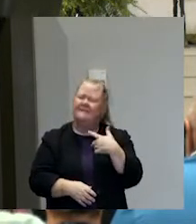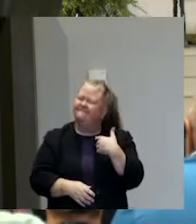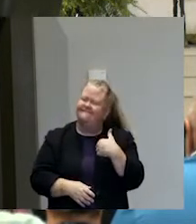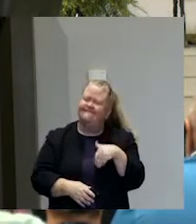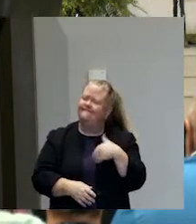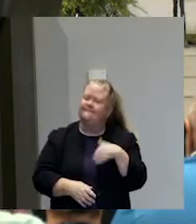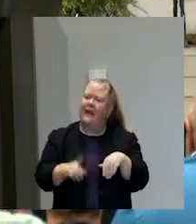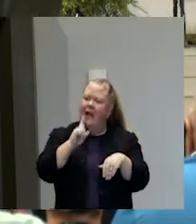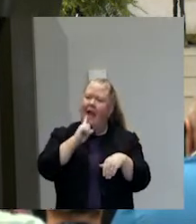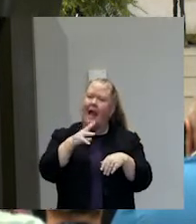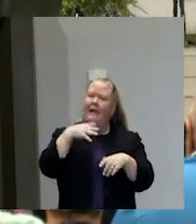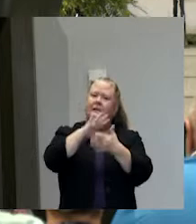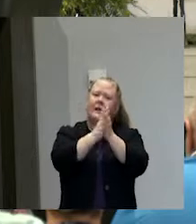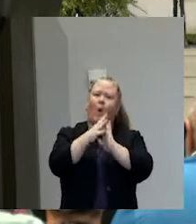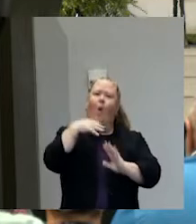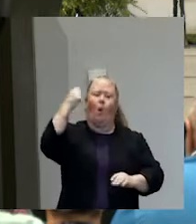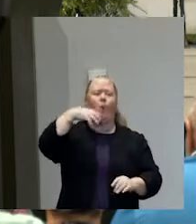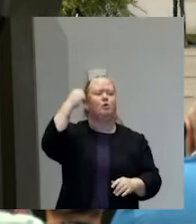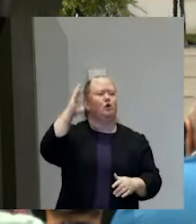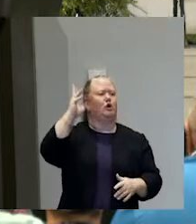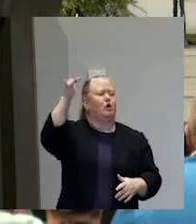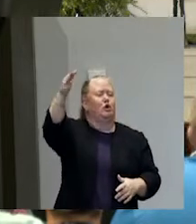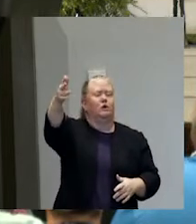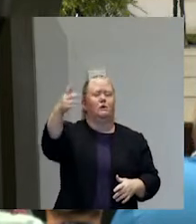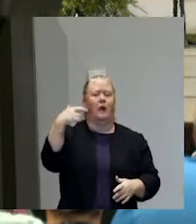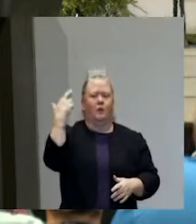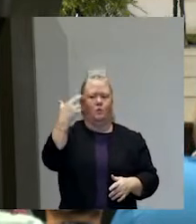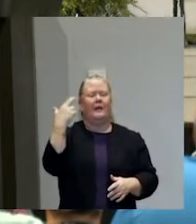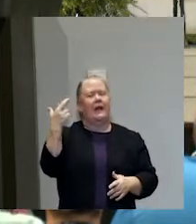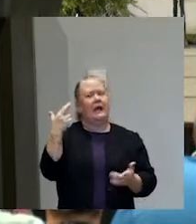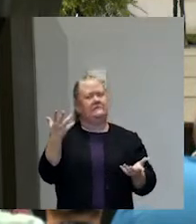I got older, I realized that the key to,